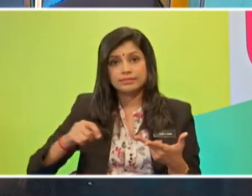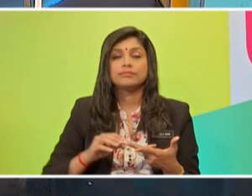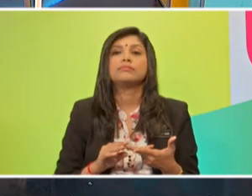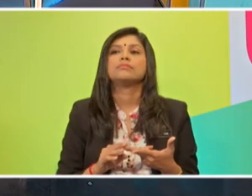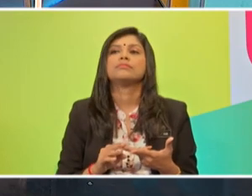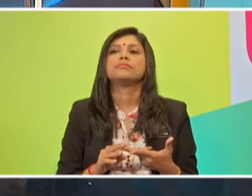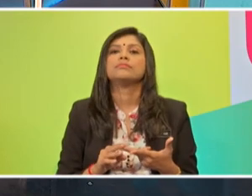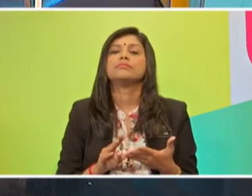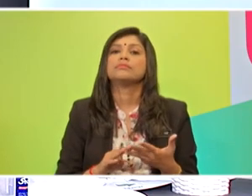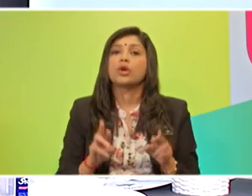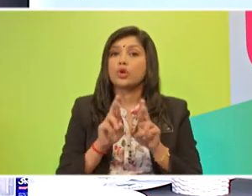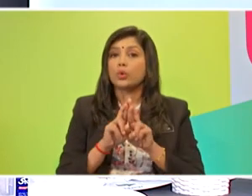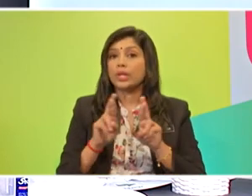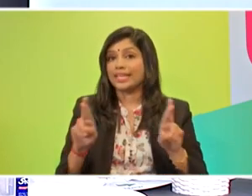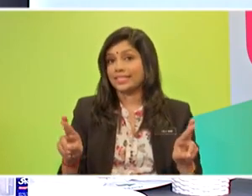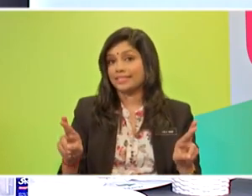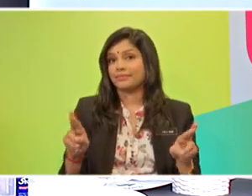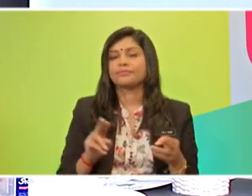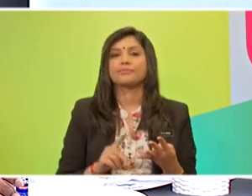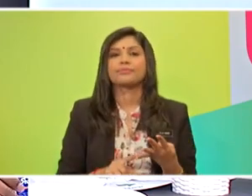A ruler. Yes.